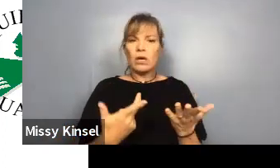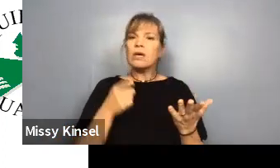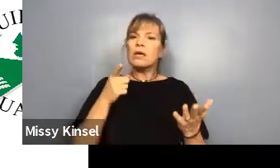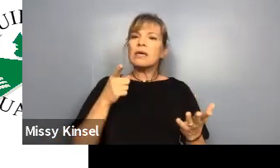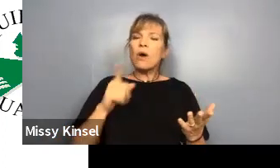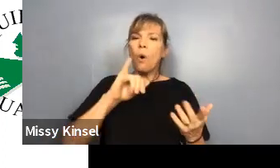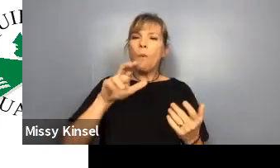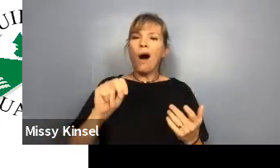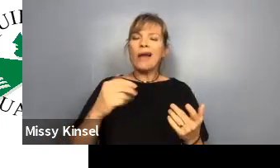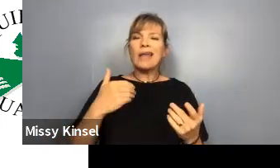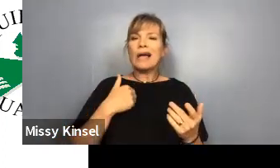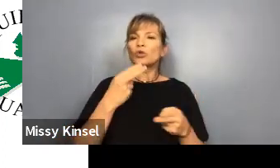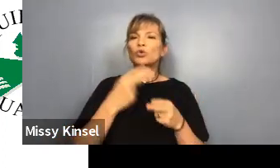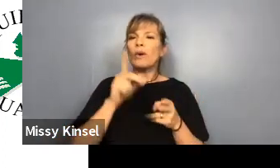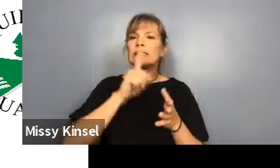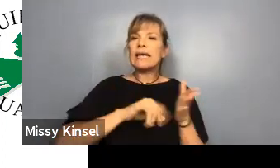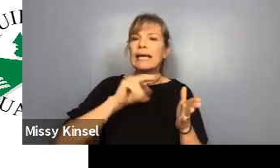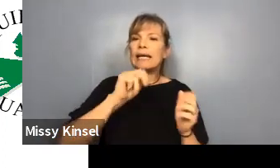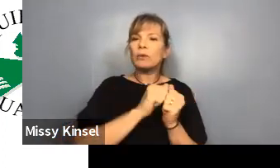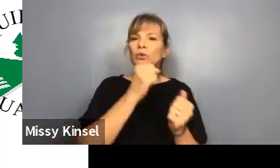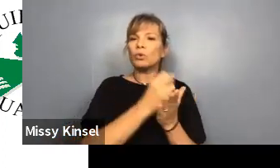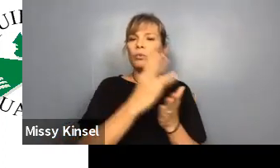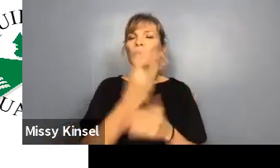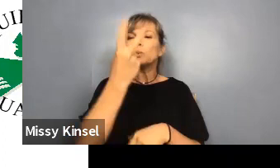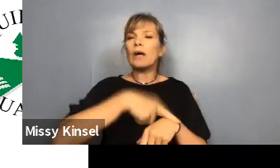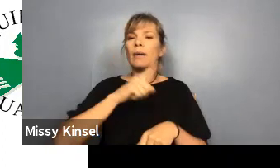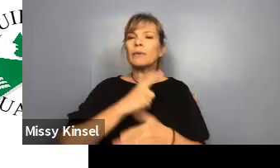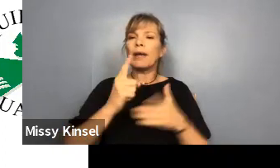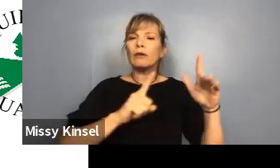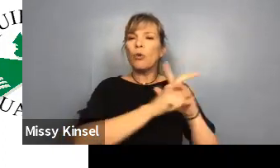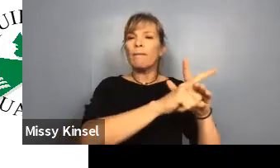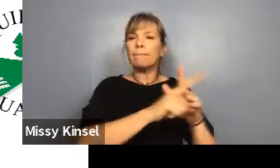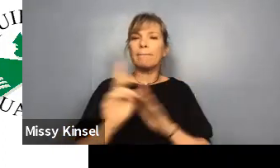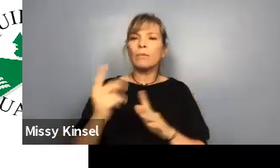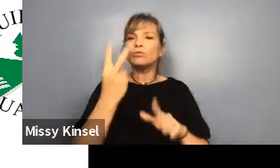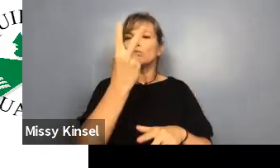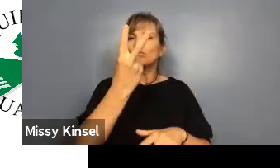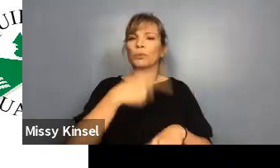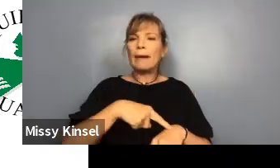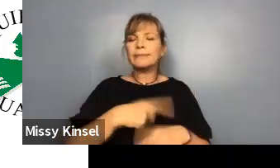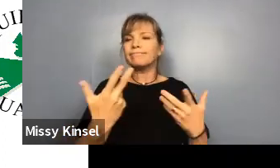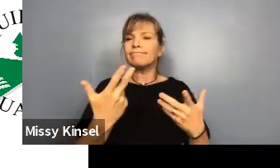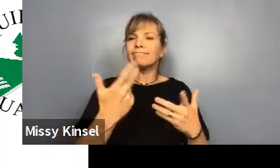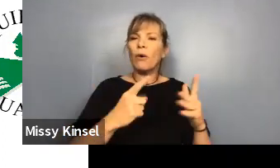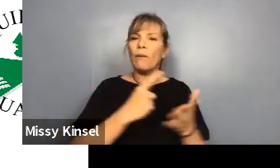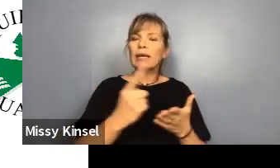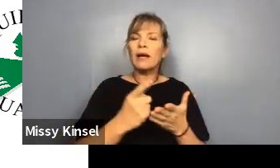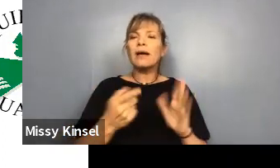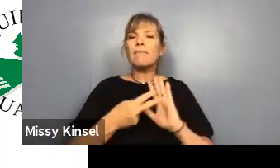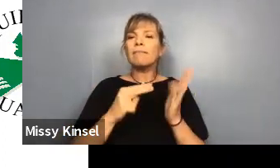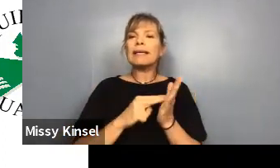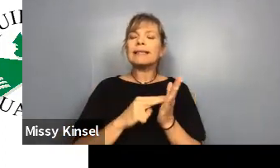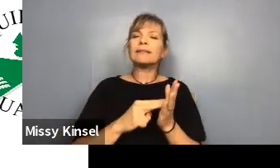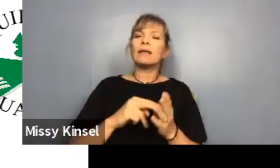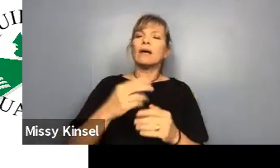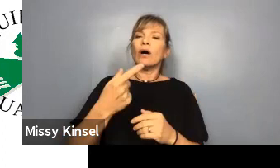has short check-ins with the social worker twice a week. And so he has to log into the Google Classroom